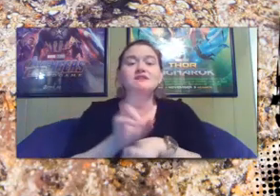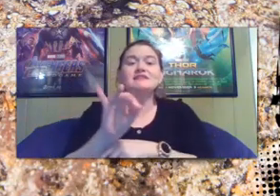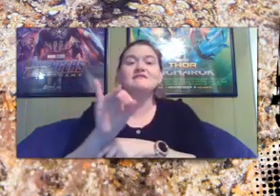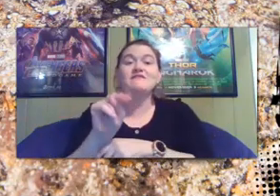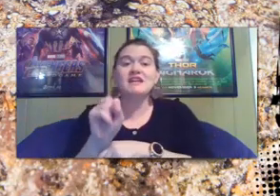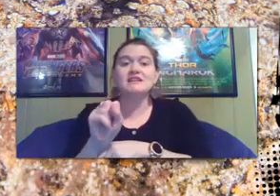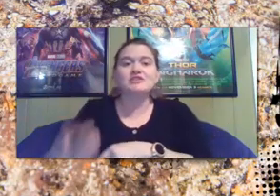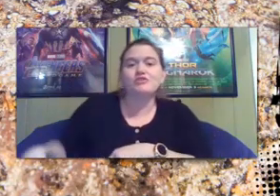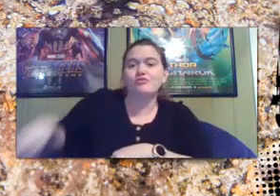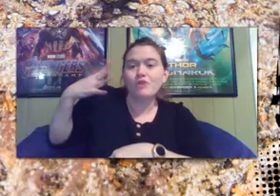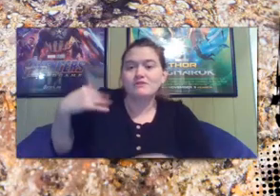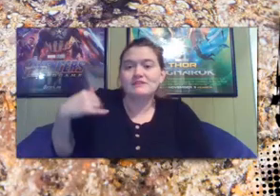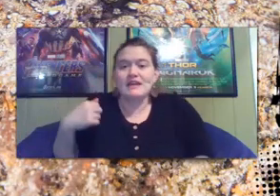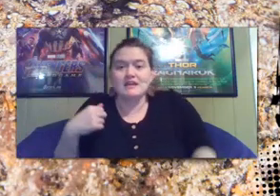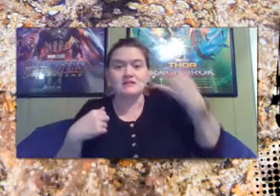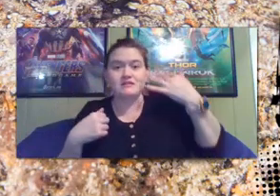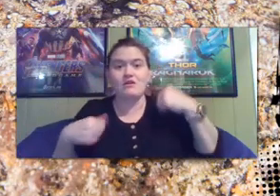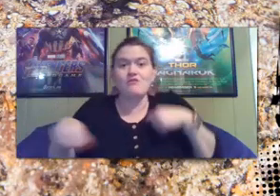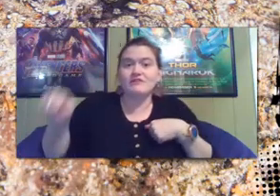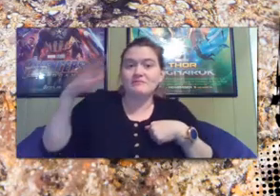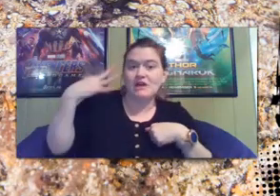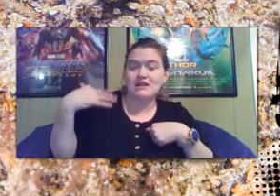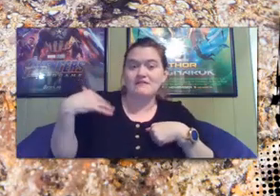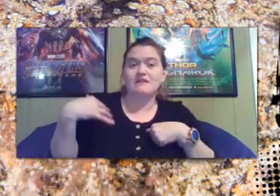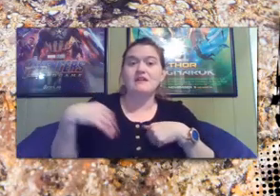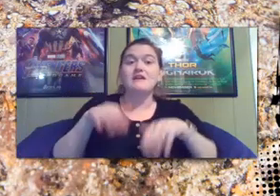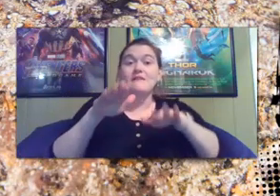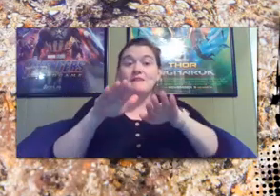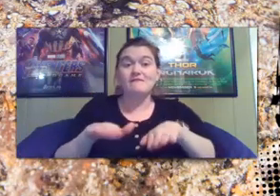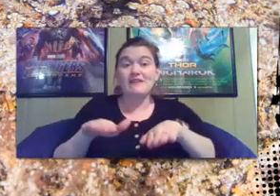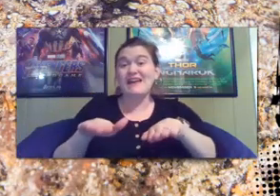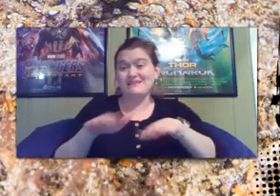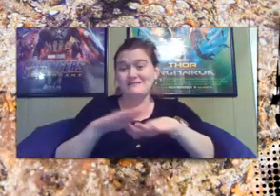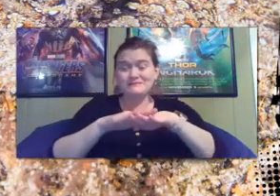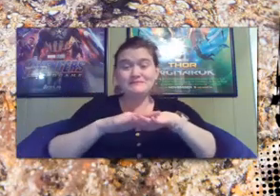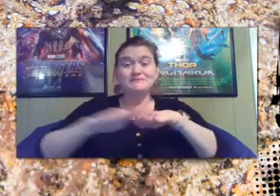It uses its fins to throw sand over its body. The